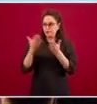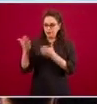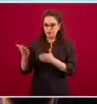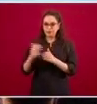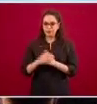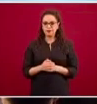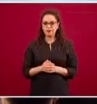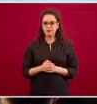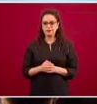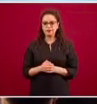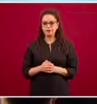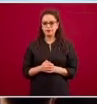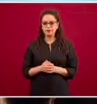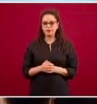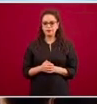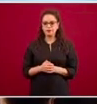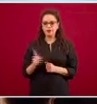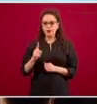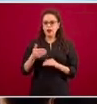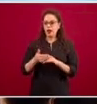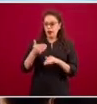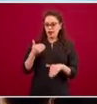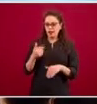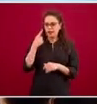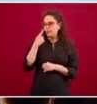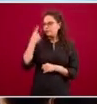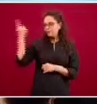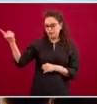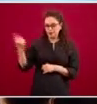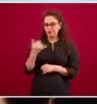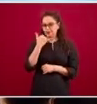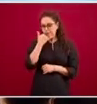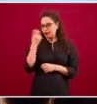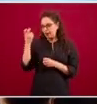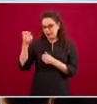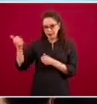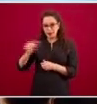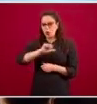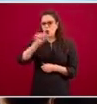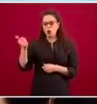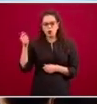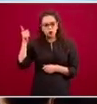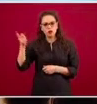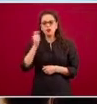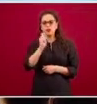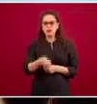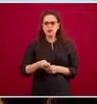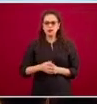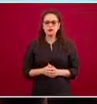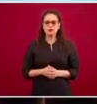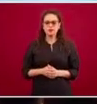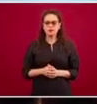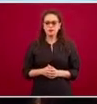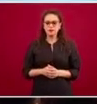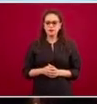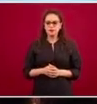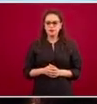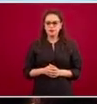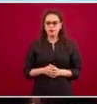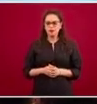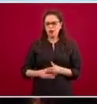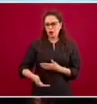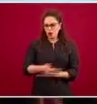So the behavior of this mortality curve is similar to the behavior of the infection curve. This is